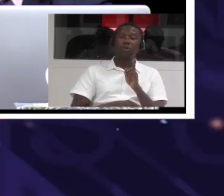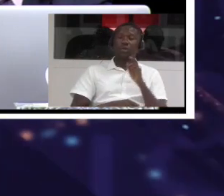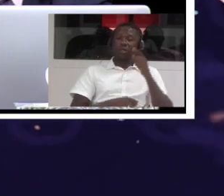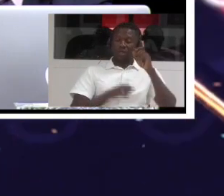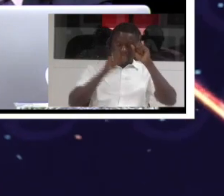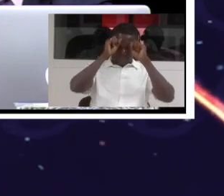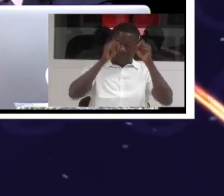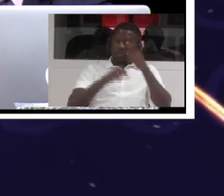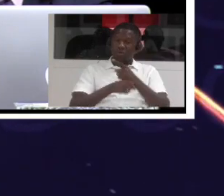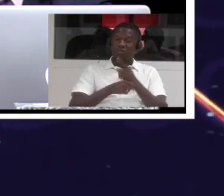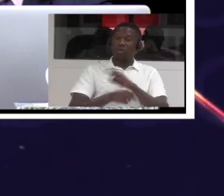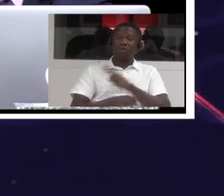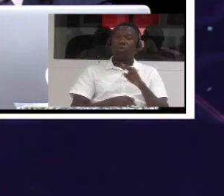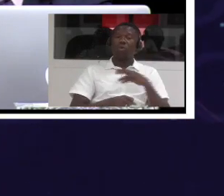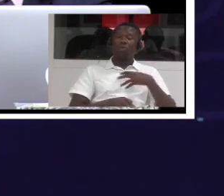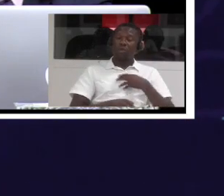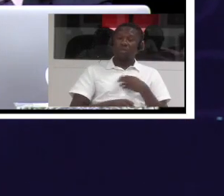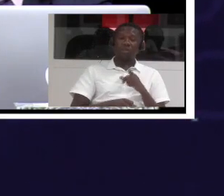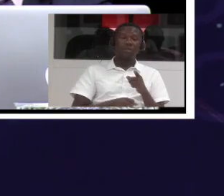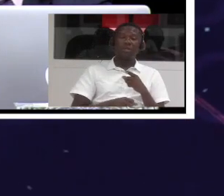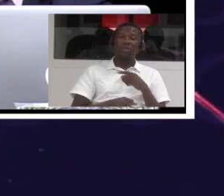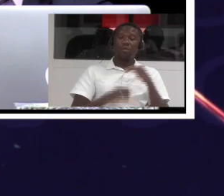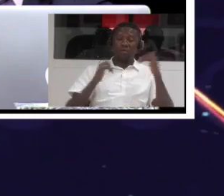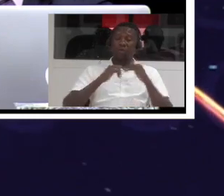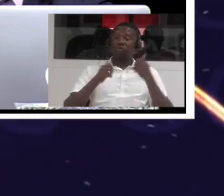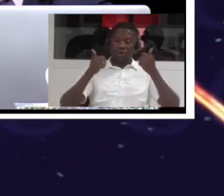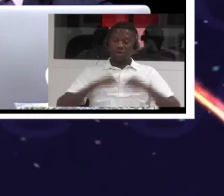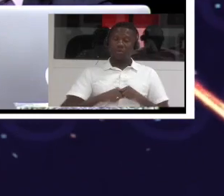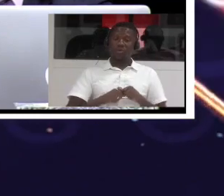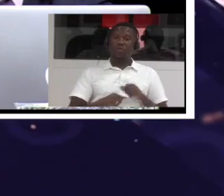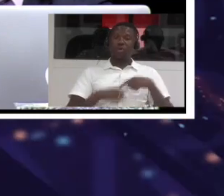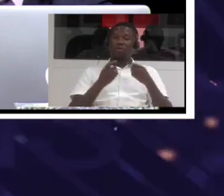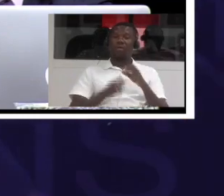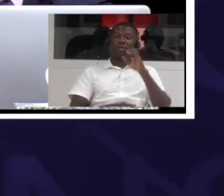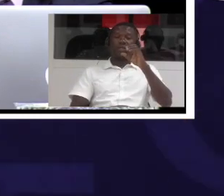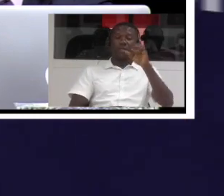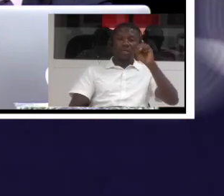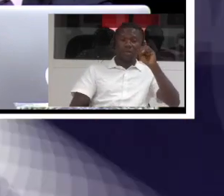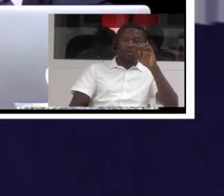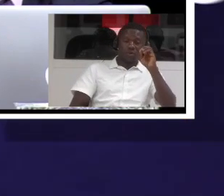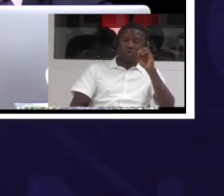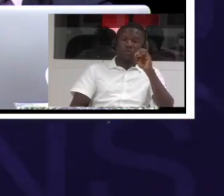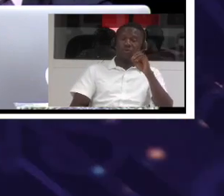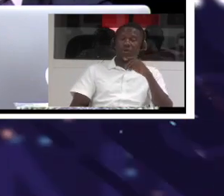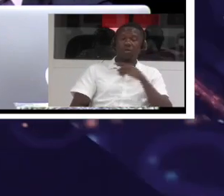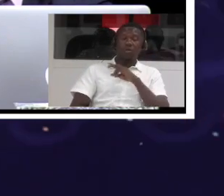hold. So the CSOs released a press release condemning the government for its actions,